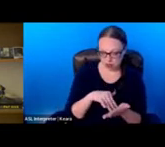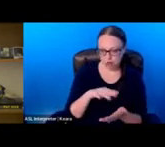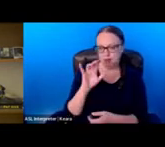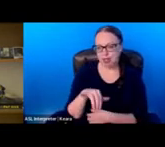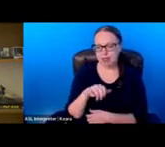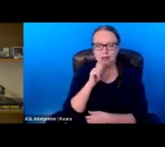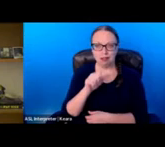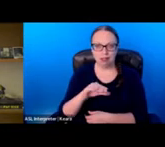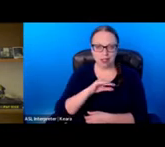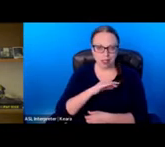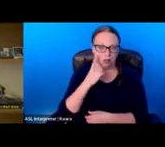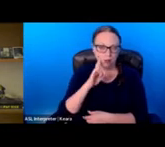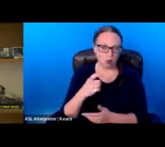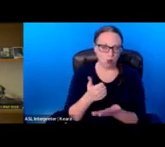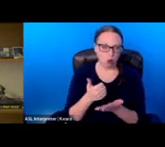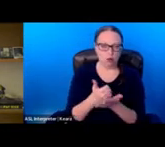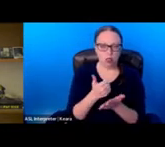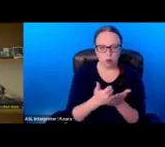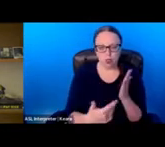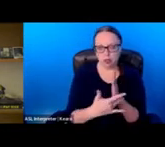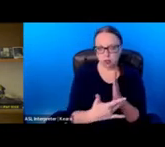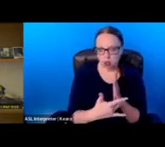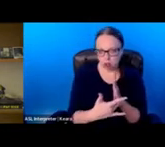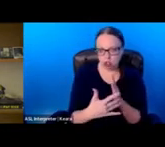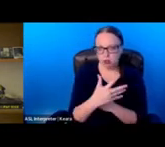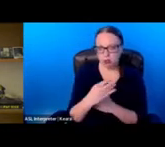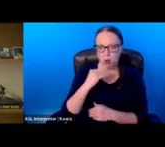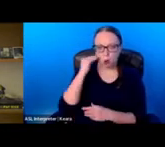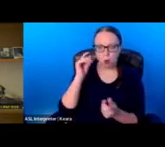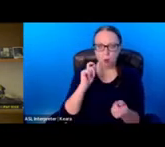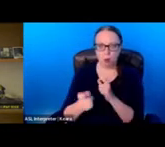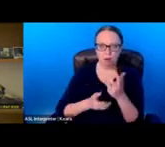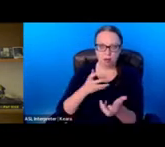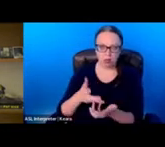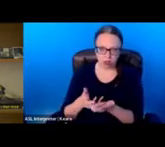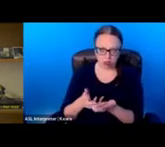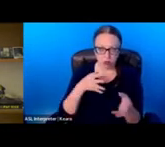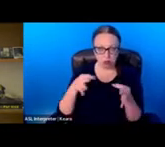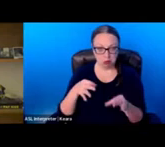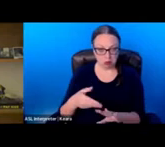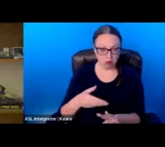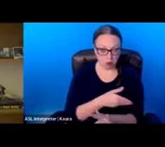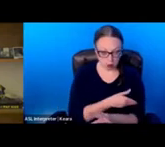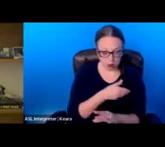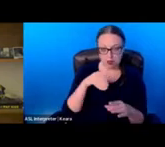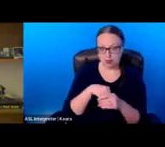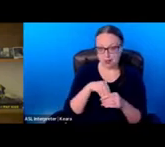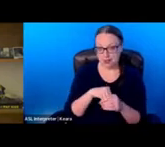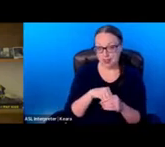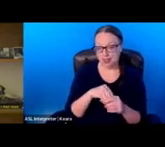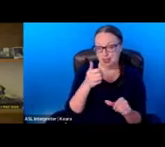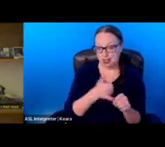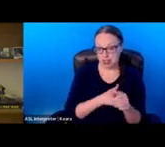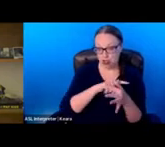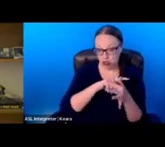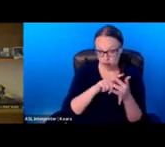assistive technology and home modifications. So as described earlier, within each of these domains, there are six